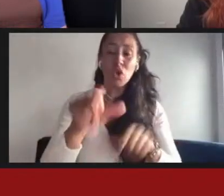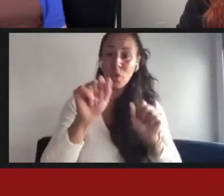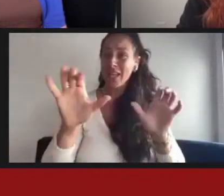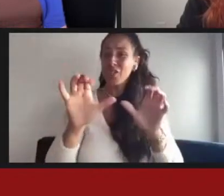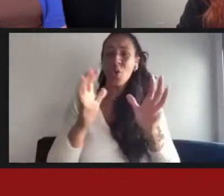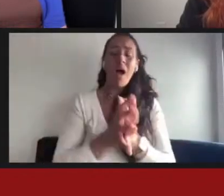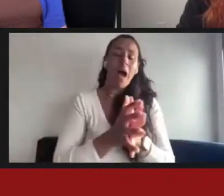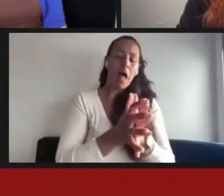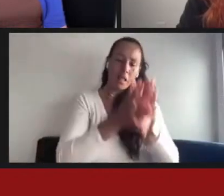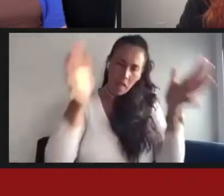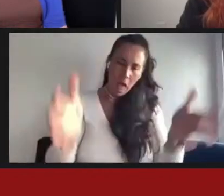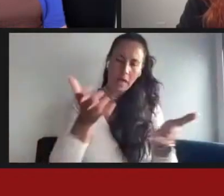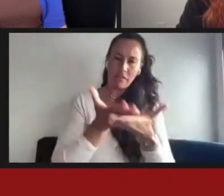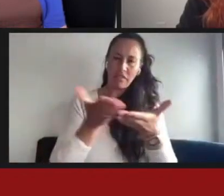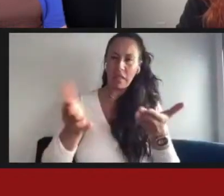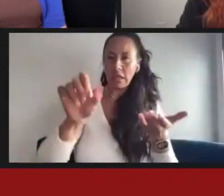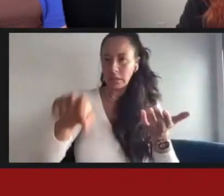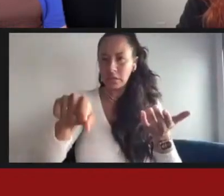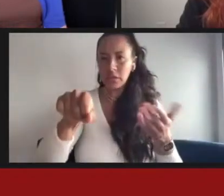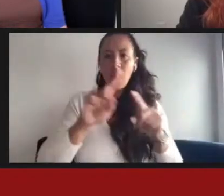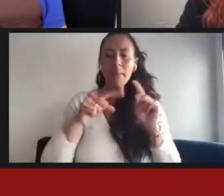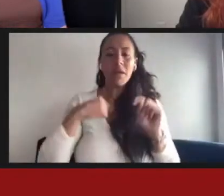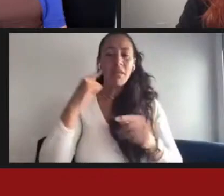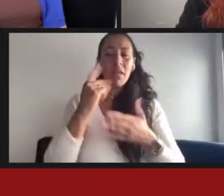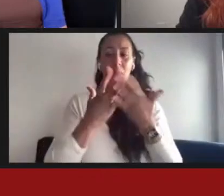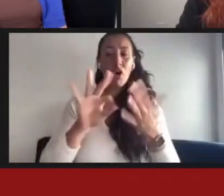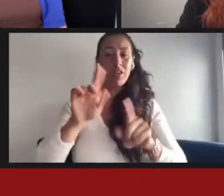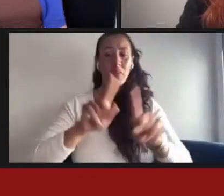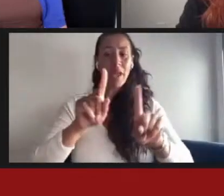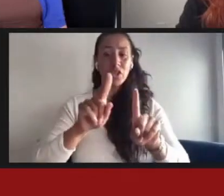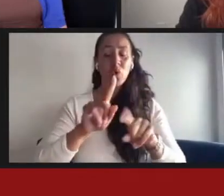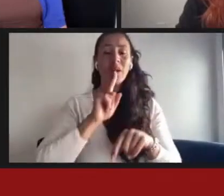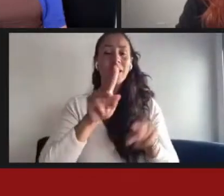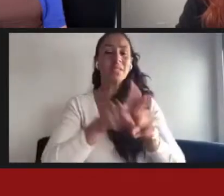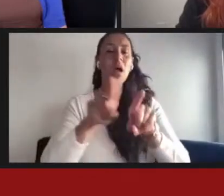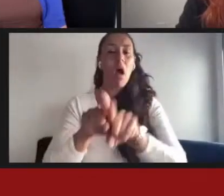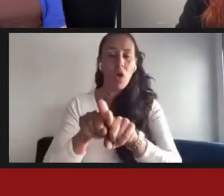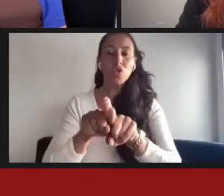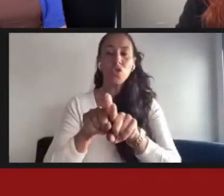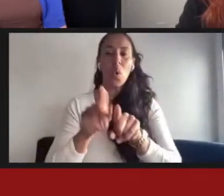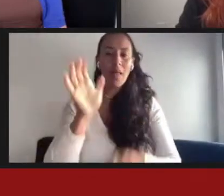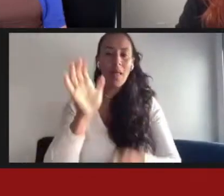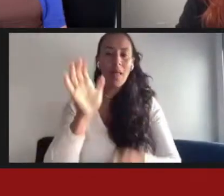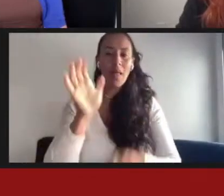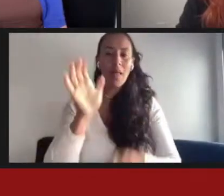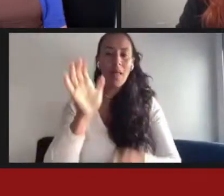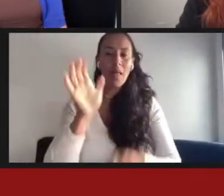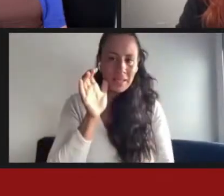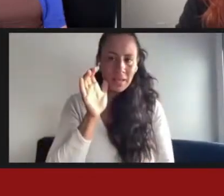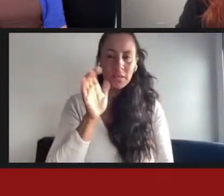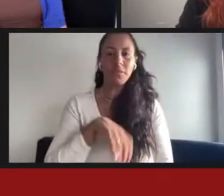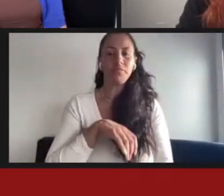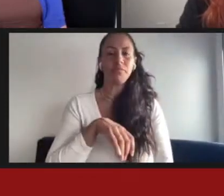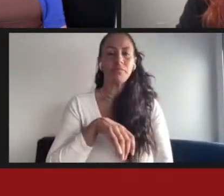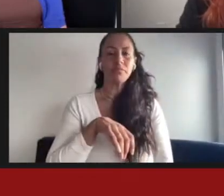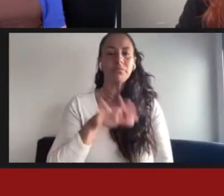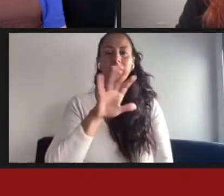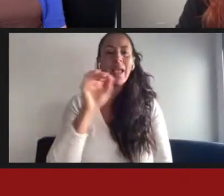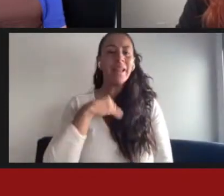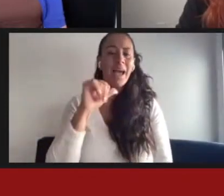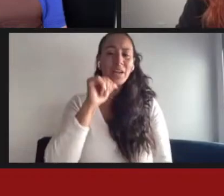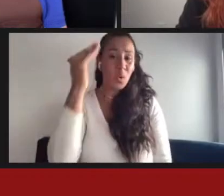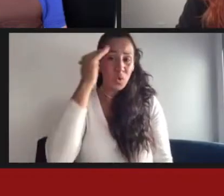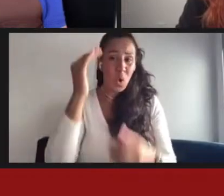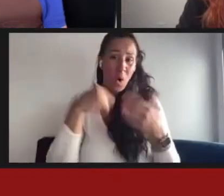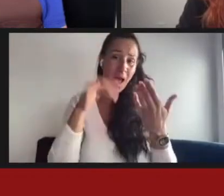things, but I think part of mentoring is also like listening. And I don't know that I would have gone